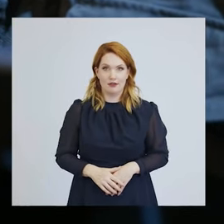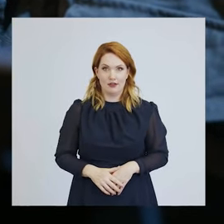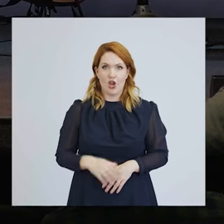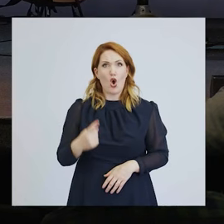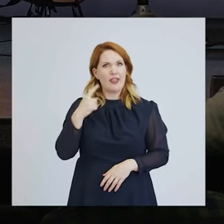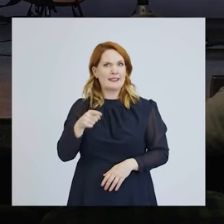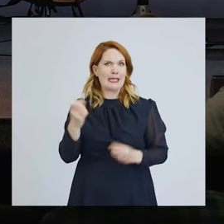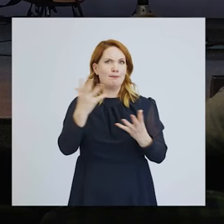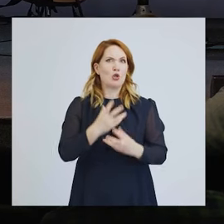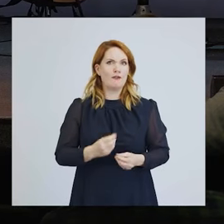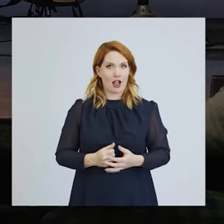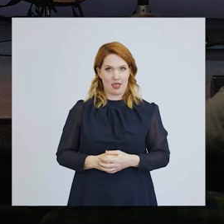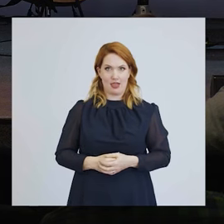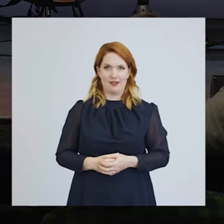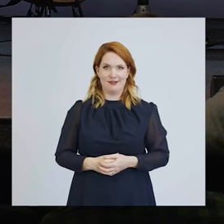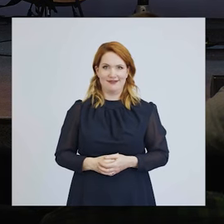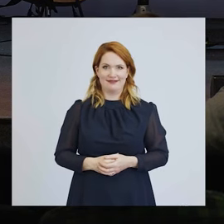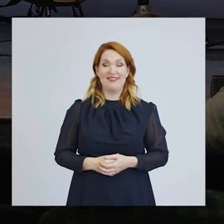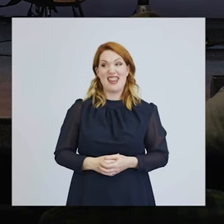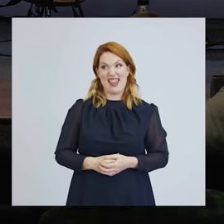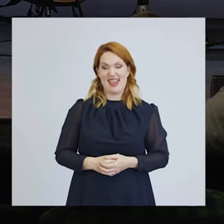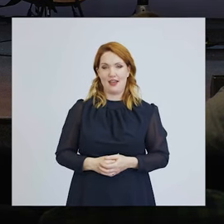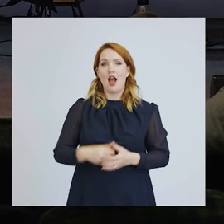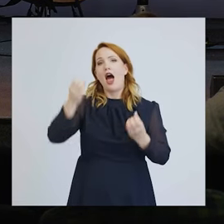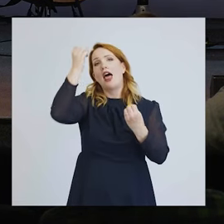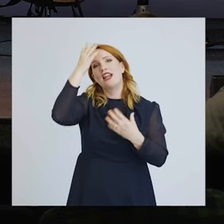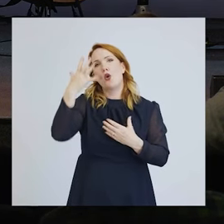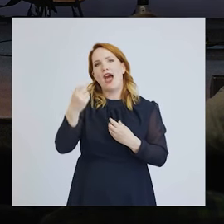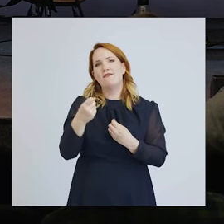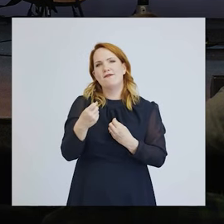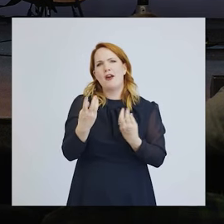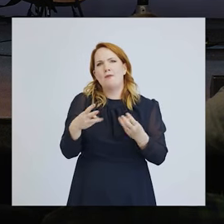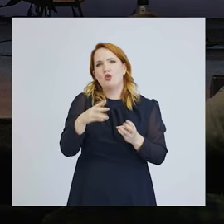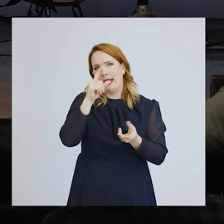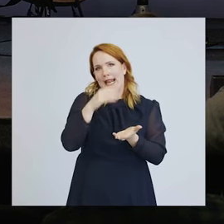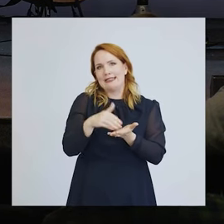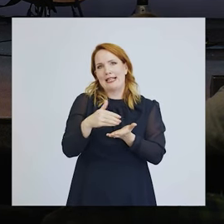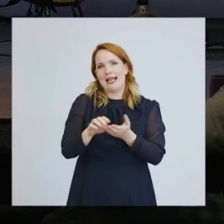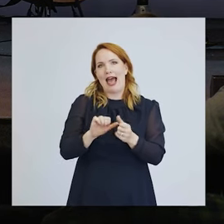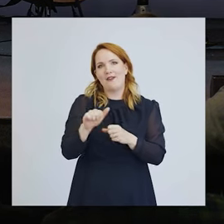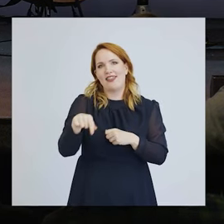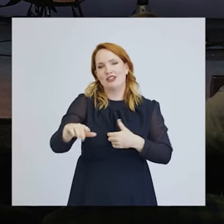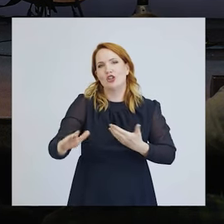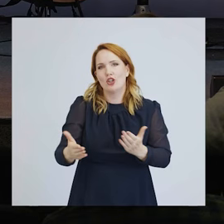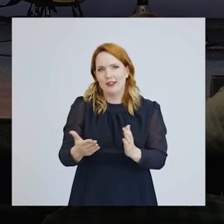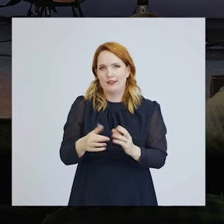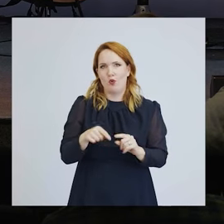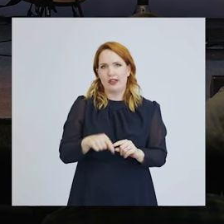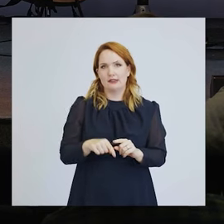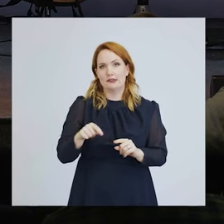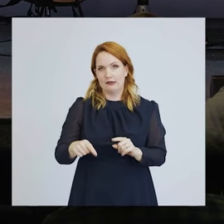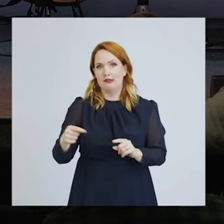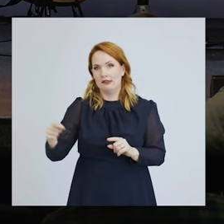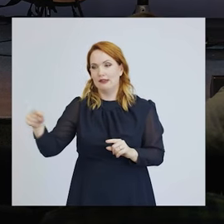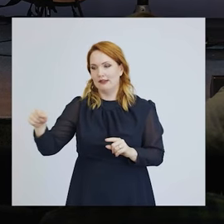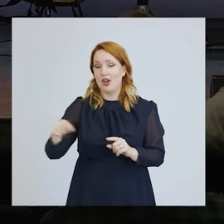Yeah. Who loves that? Who thinks that's beautiful? Yeah. I'll tell you what, we've got some